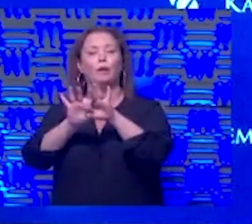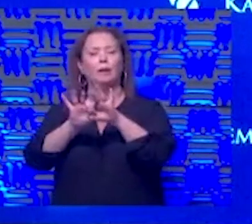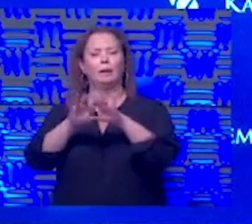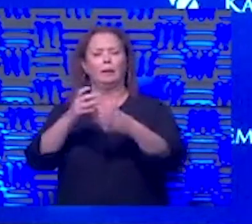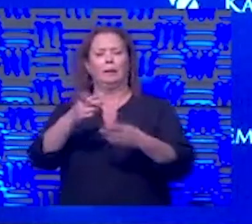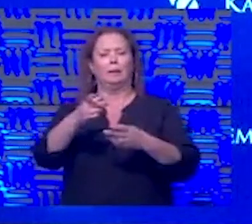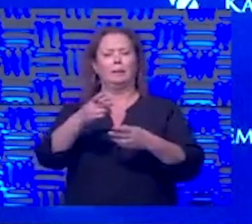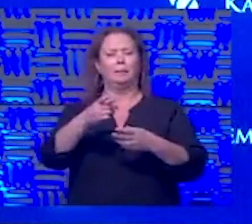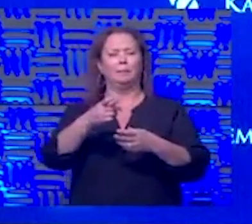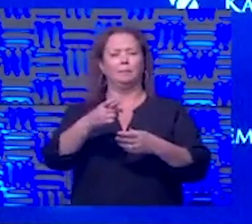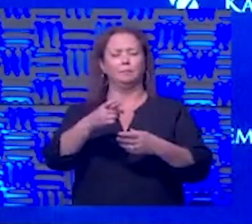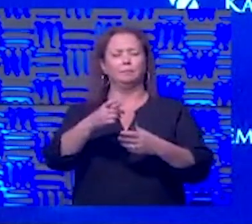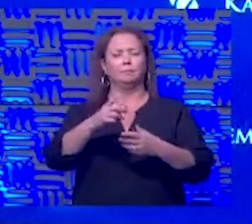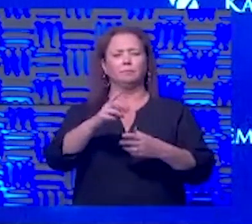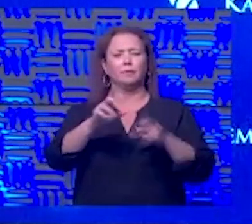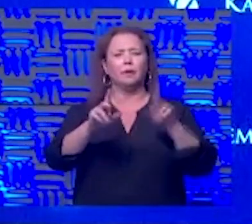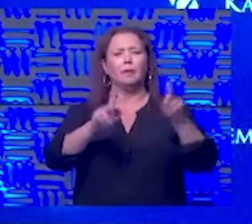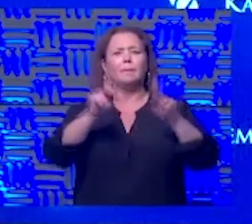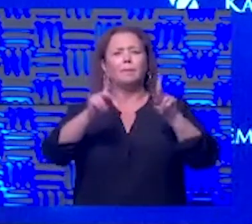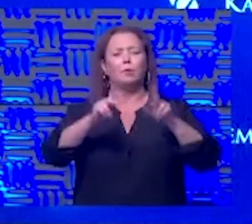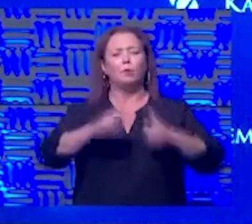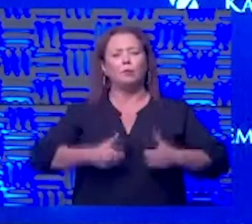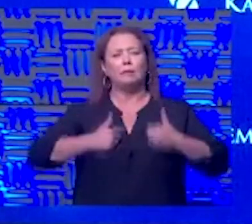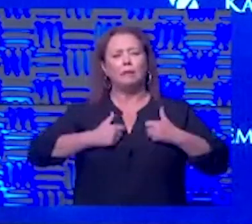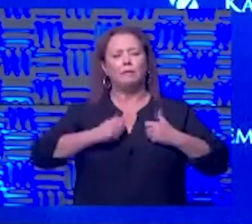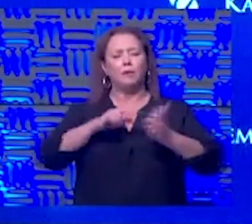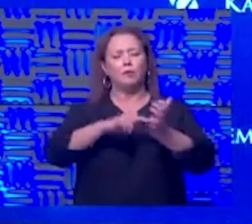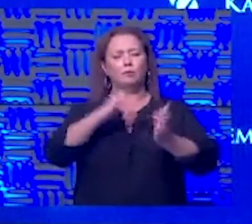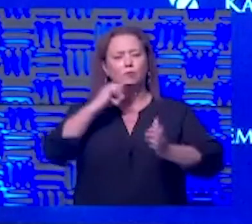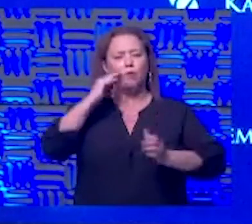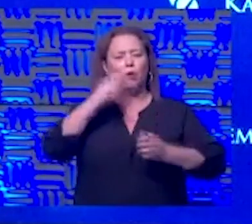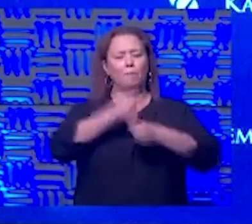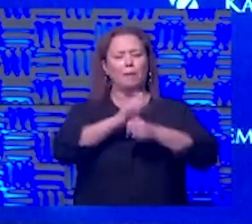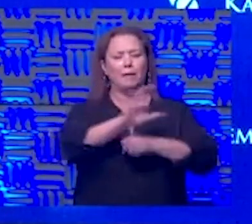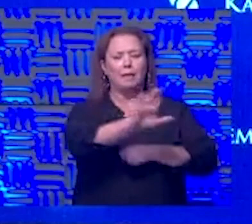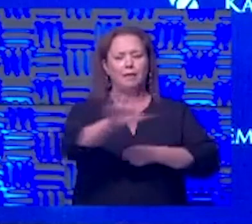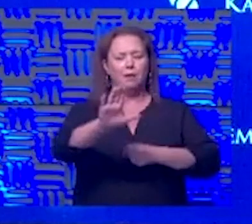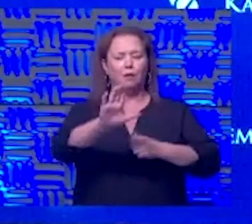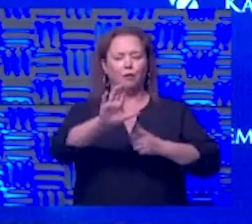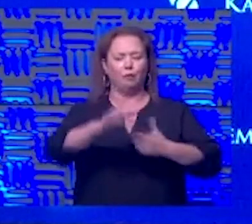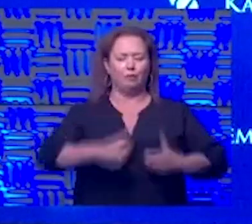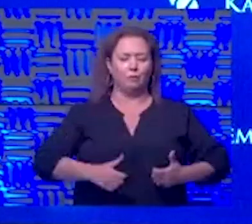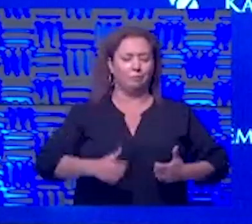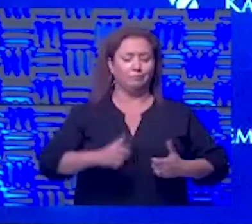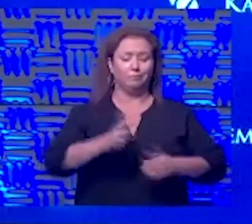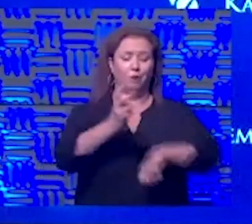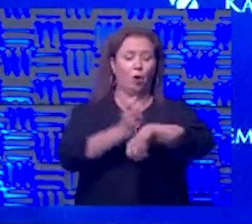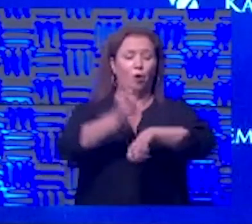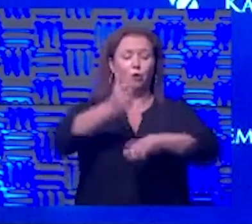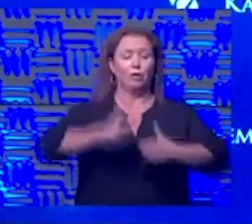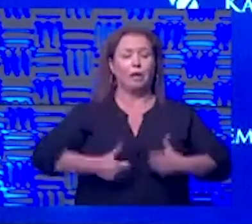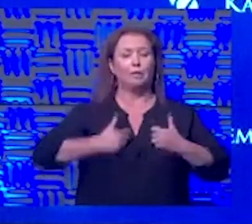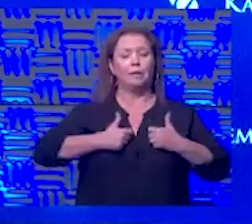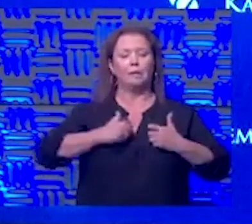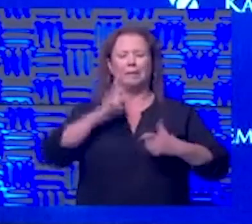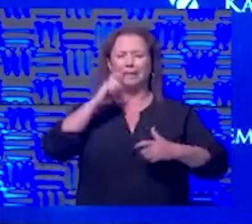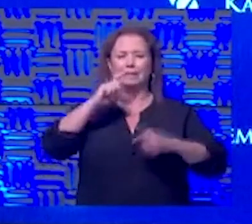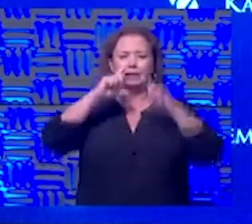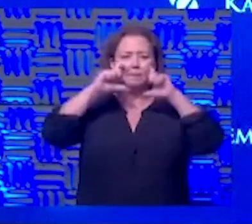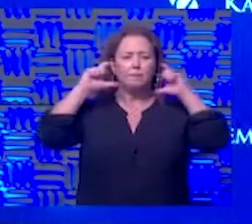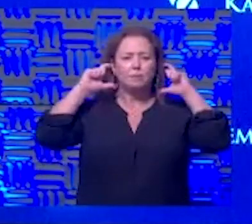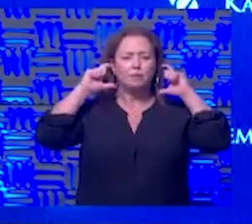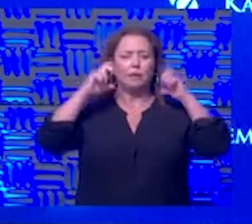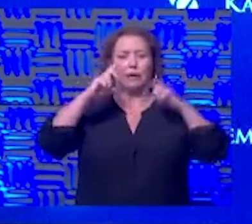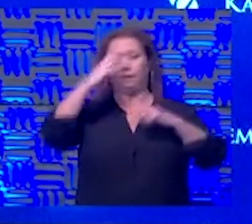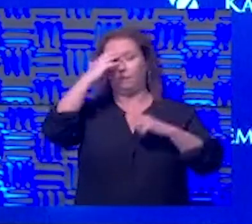making their life harder in a situation like that, where the memory is the challenge, because even remembering to wear the mask or remembering the reasons